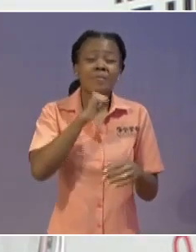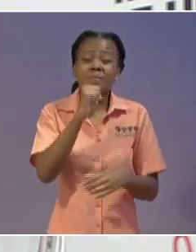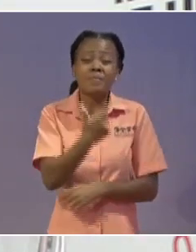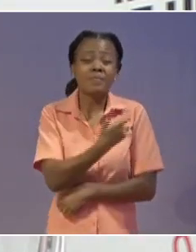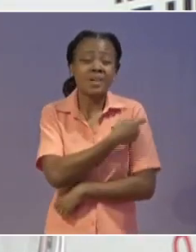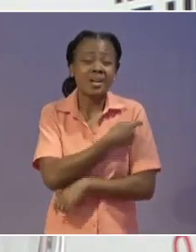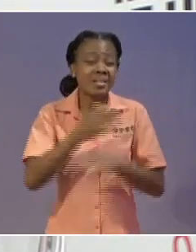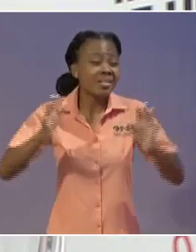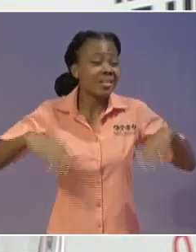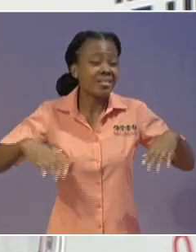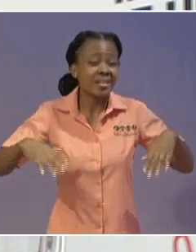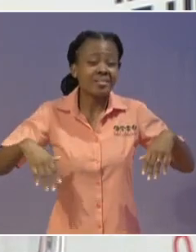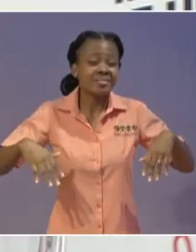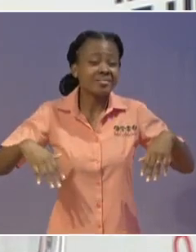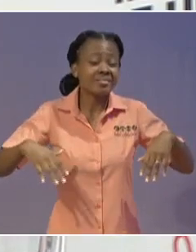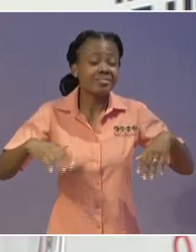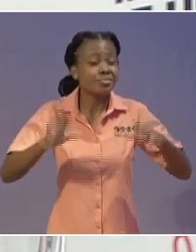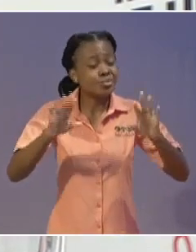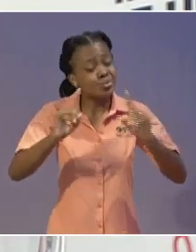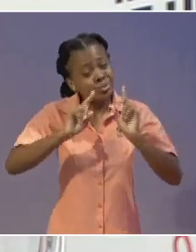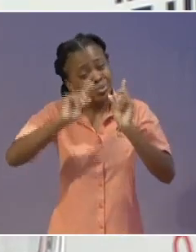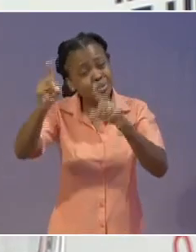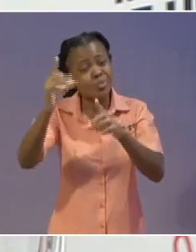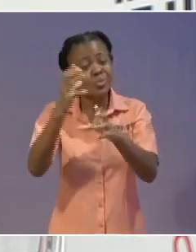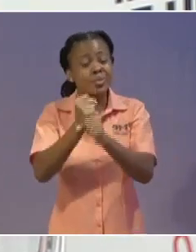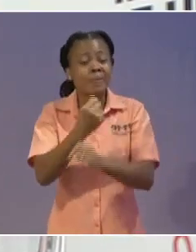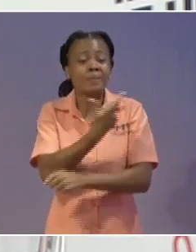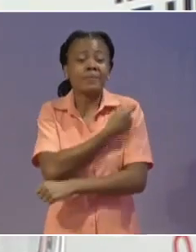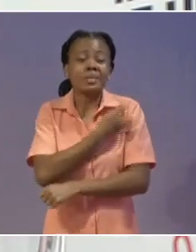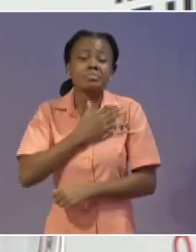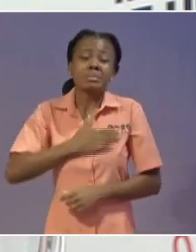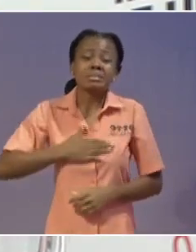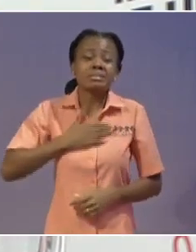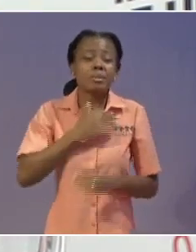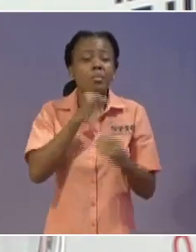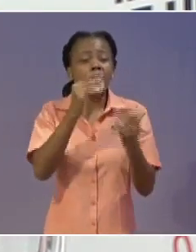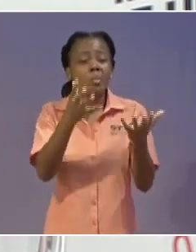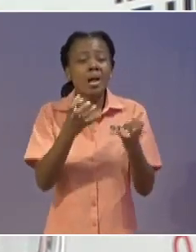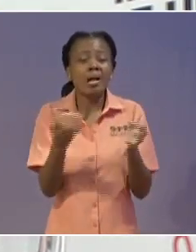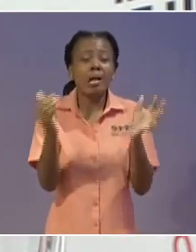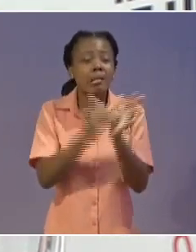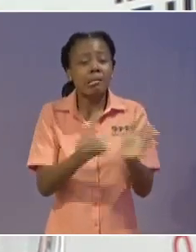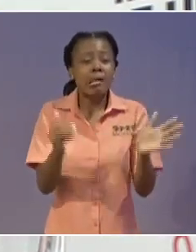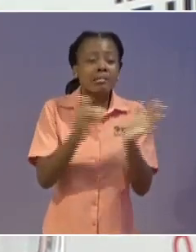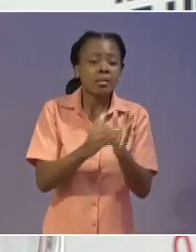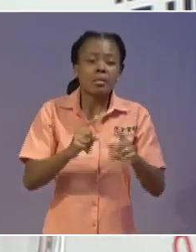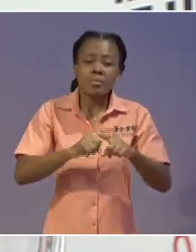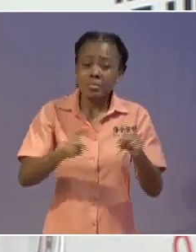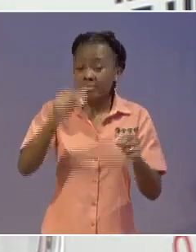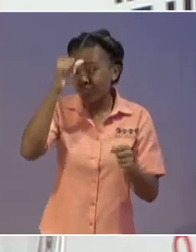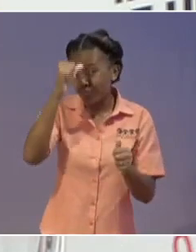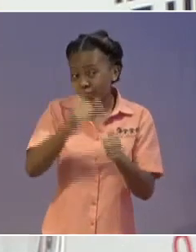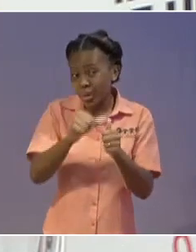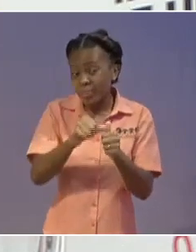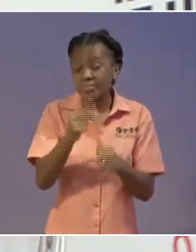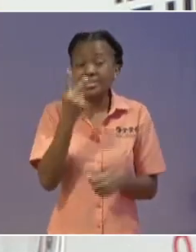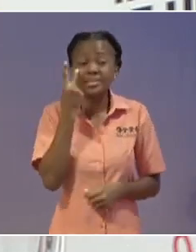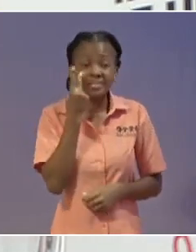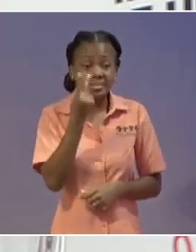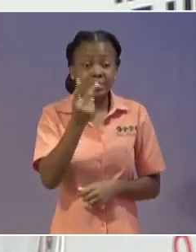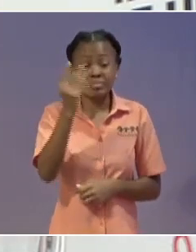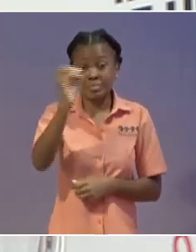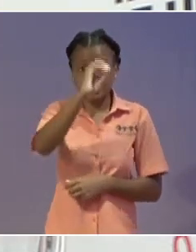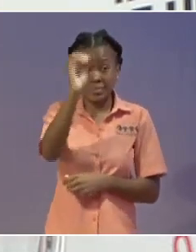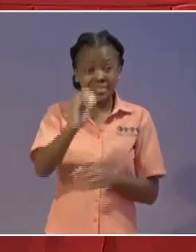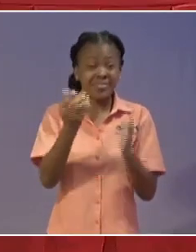Vaccines are saving lives. So I don't want to belabor the point too much further. We'll bring the epidemiological update to an end. I'll turn you back over to